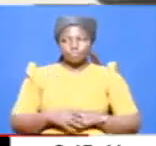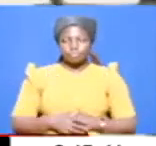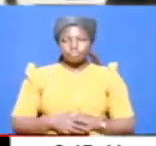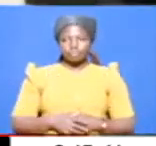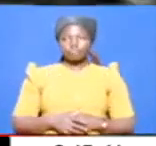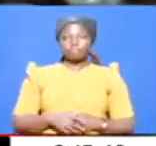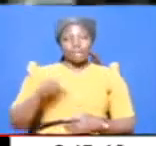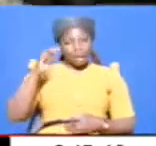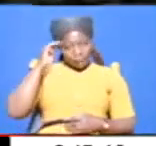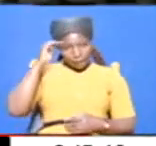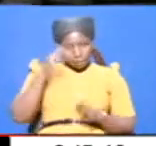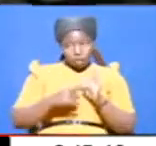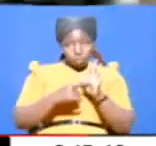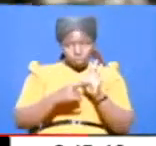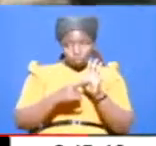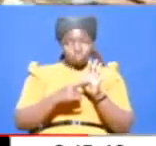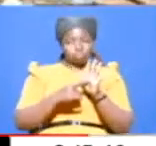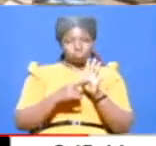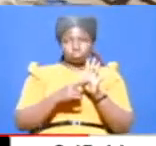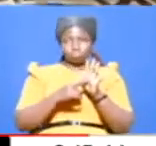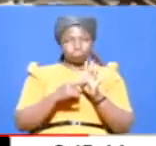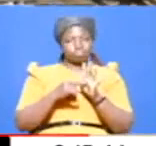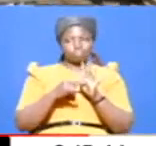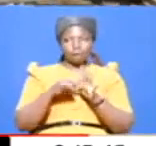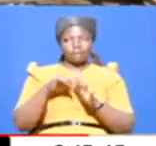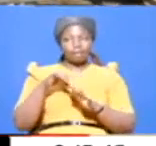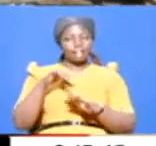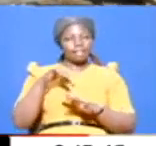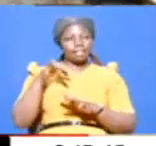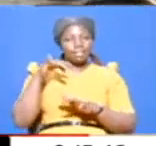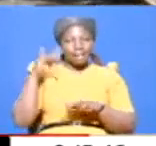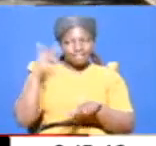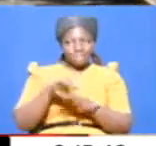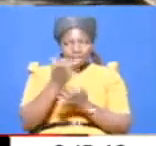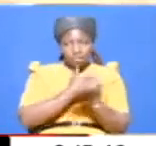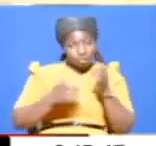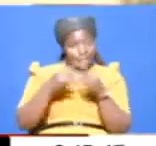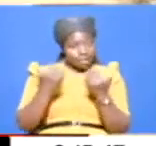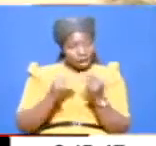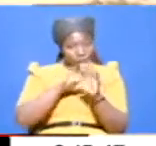Memories paint a picture of a devastated economy, but all this is now history.